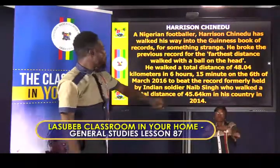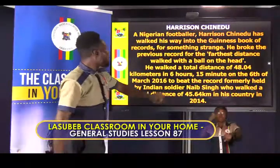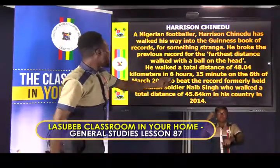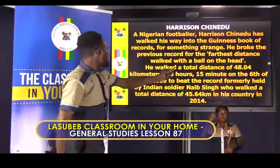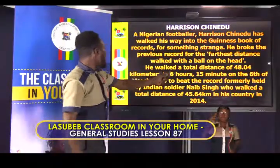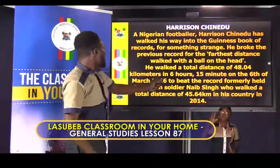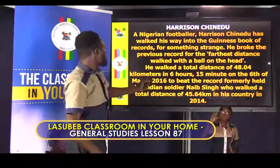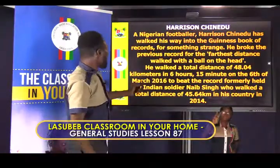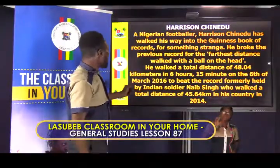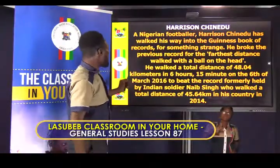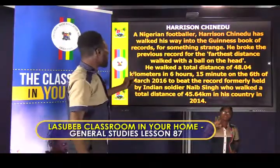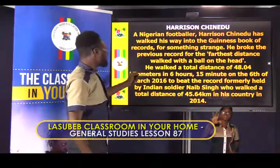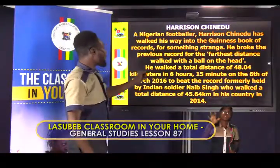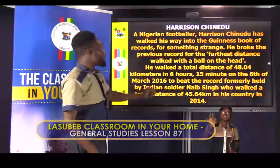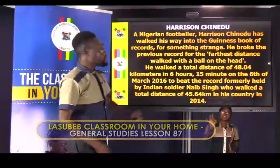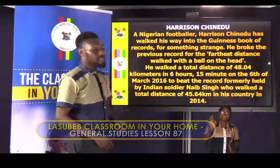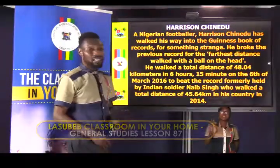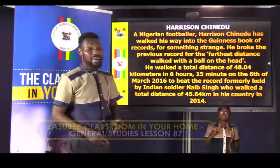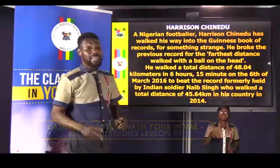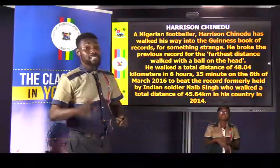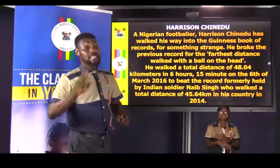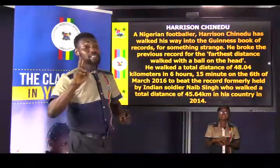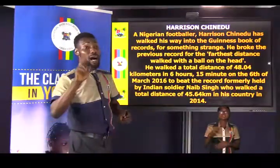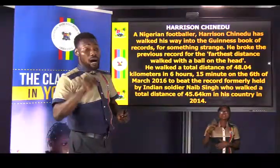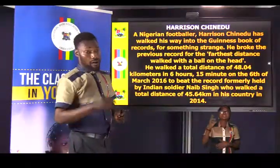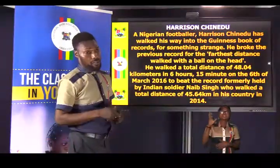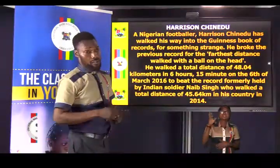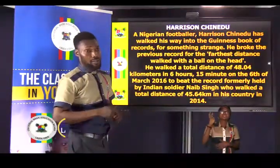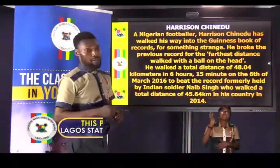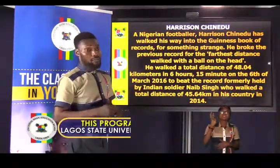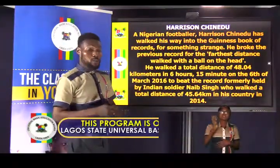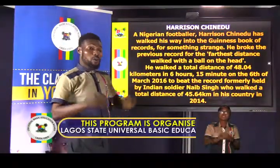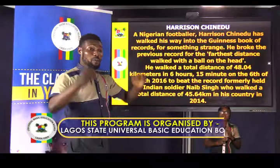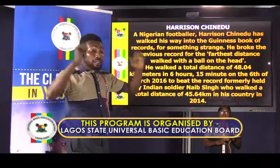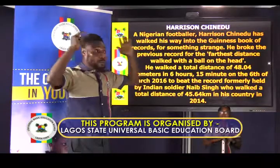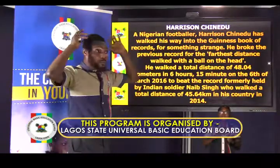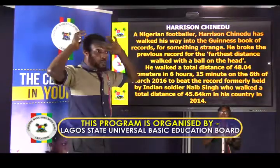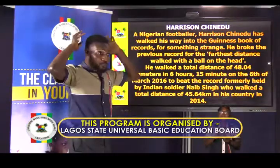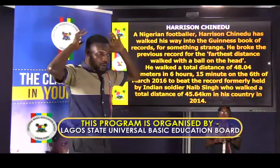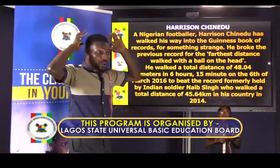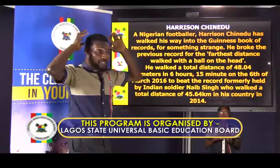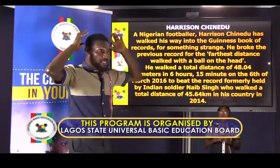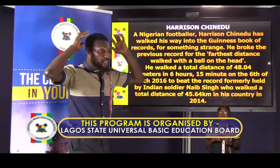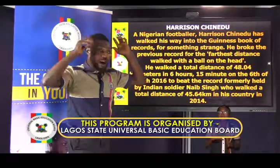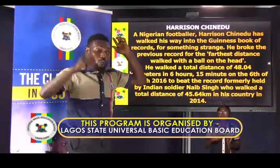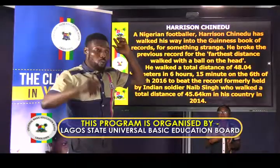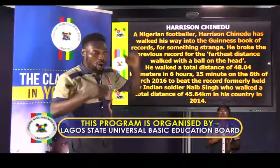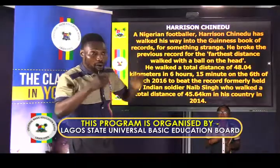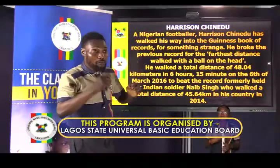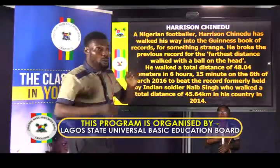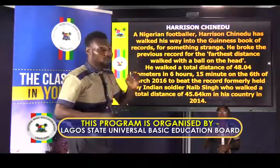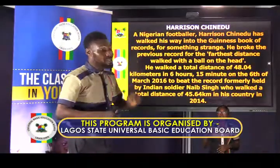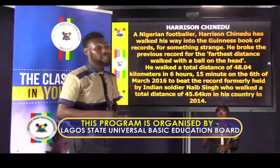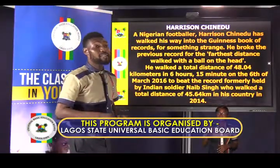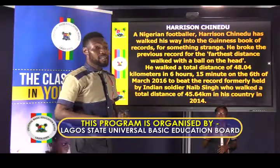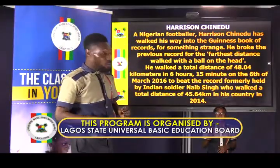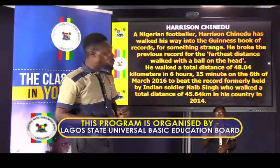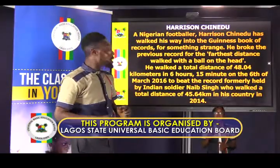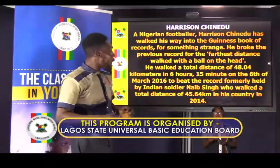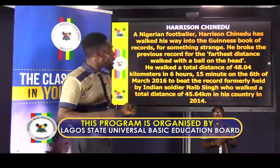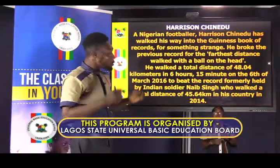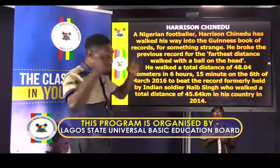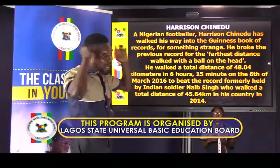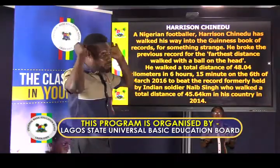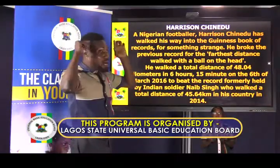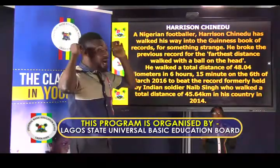of 48.04 kilometers in 6 hours. For somebody to put ball on his head and walk for 6